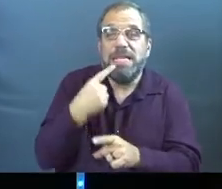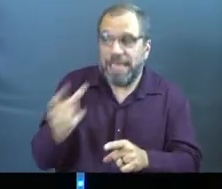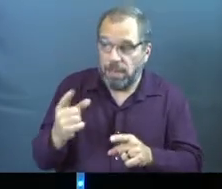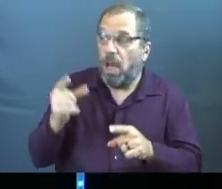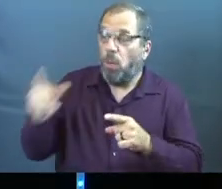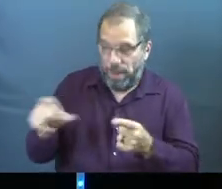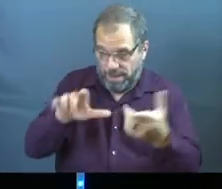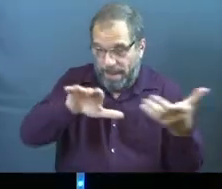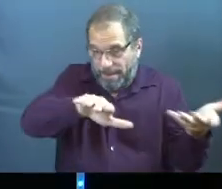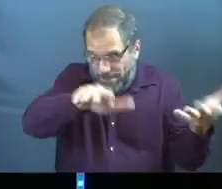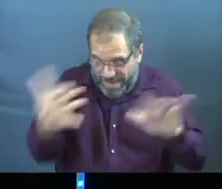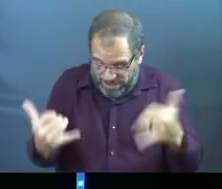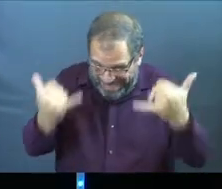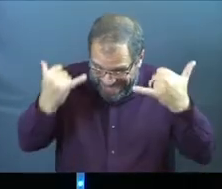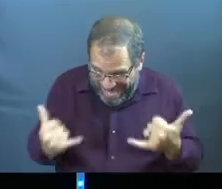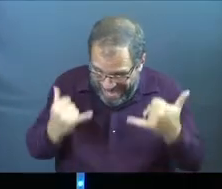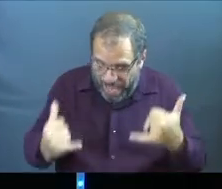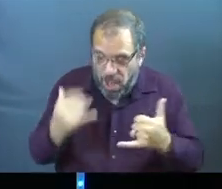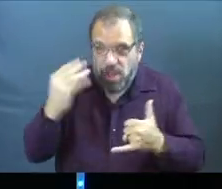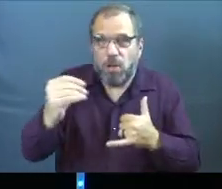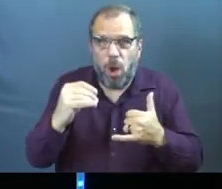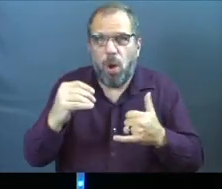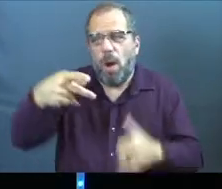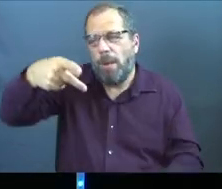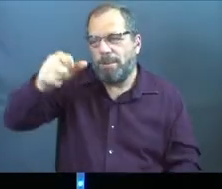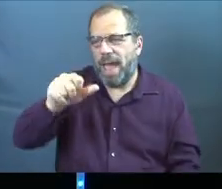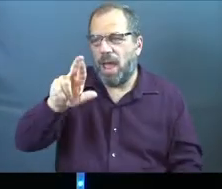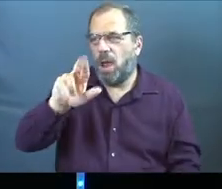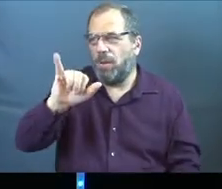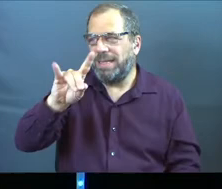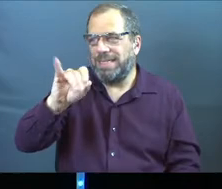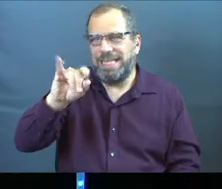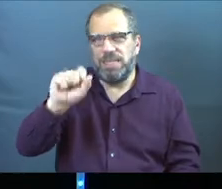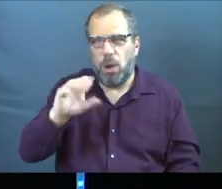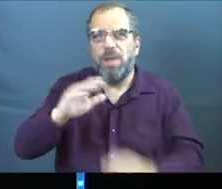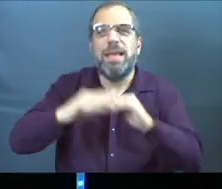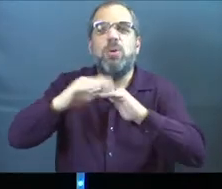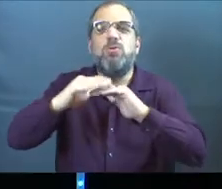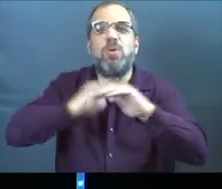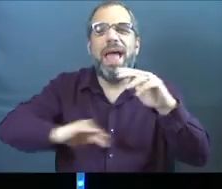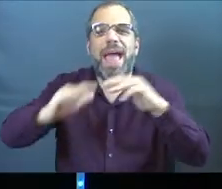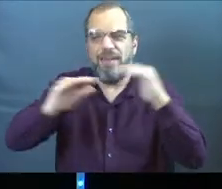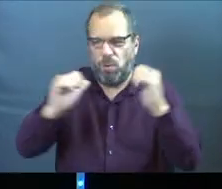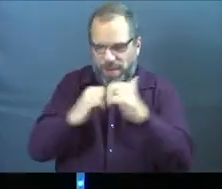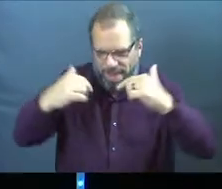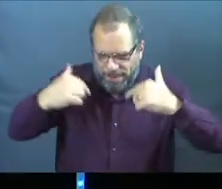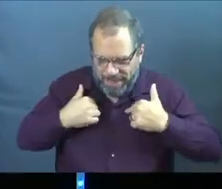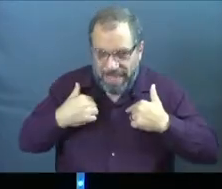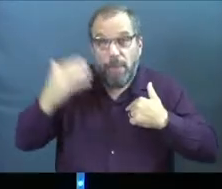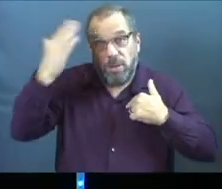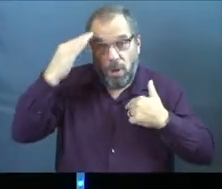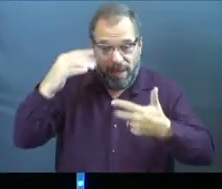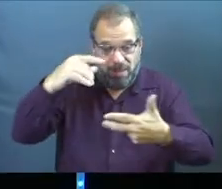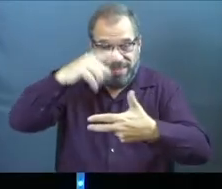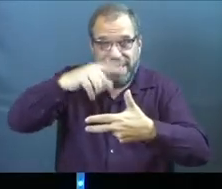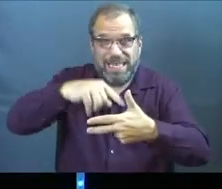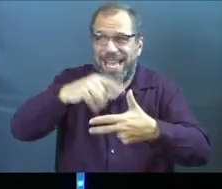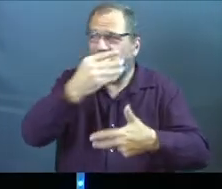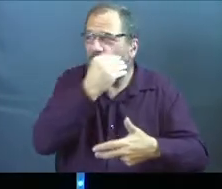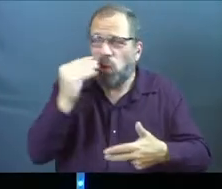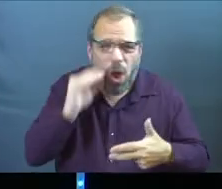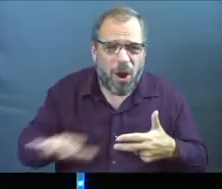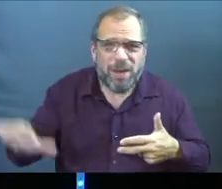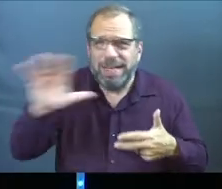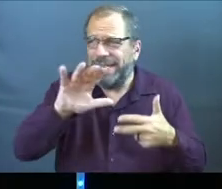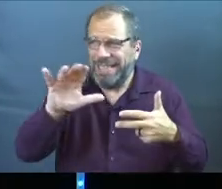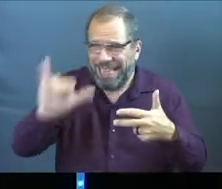saying, hey, when somebody passes away now, they go to paradiso, right? They go to heaven. They get to be with me. And what we know about paradiso is it's a garden. We